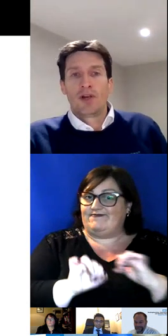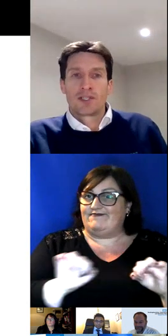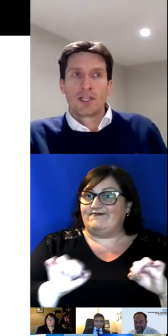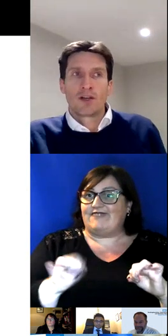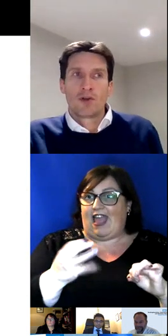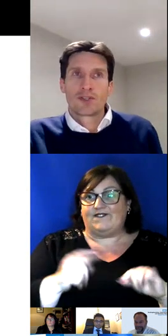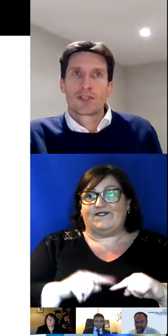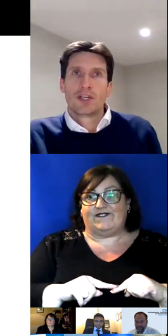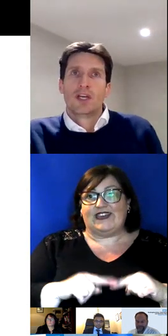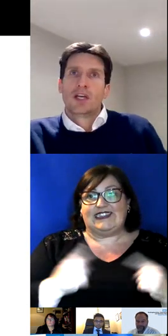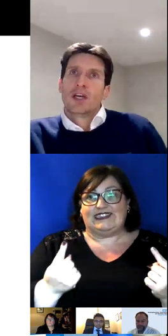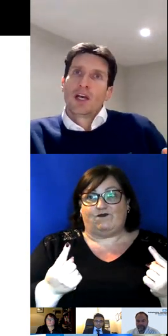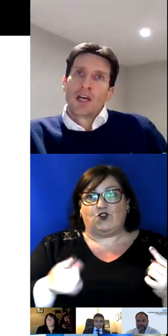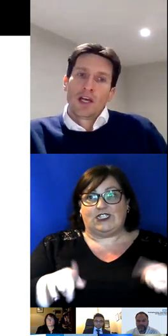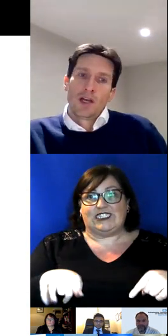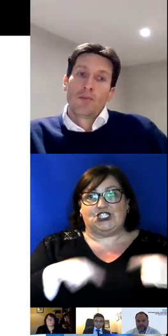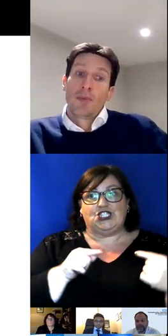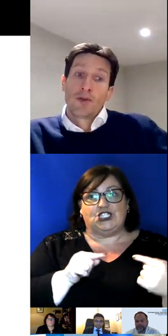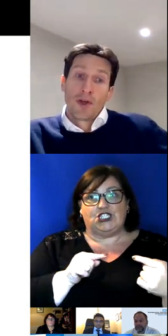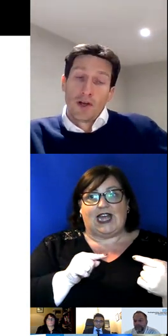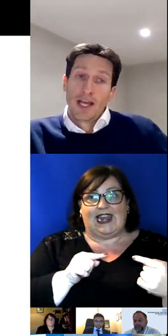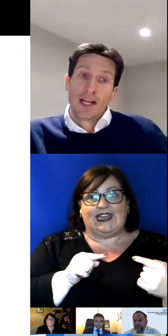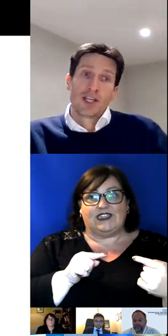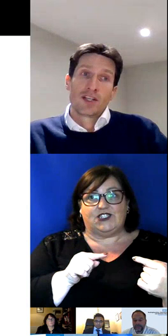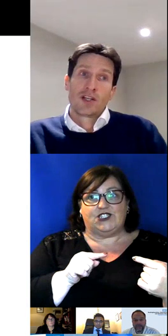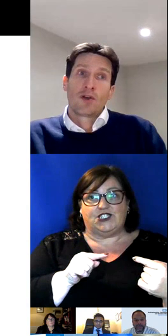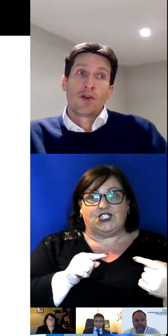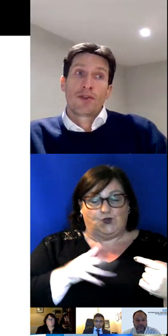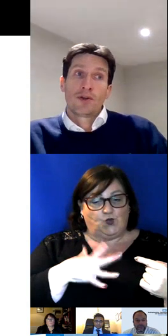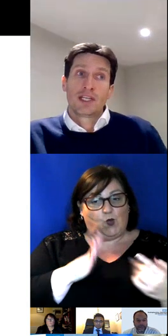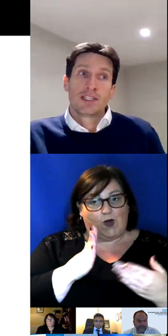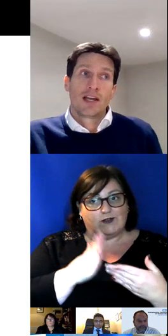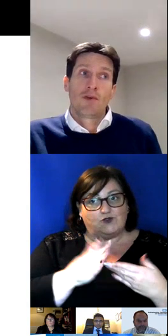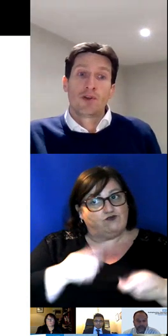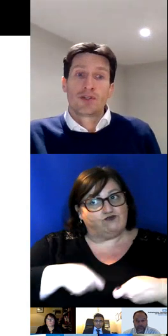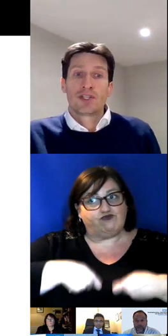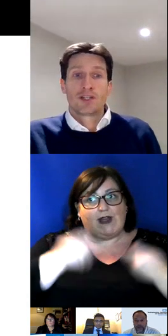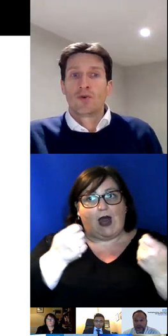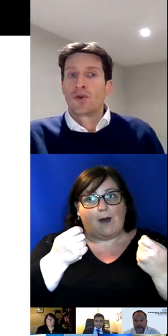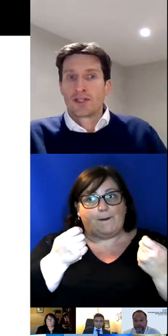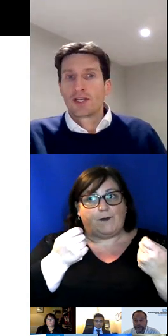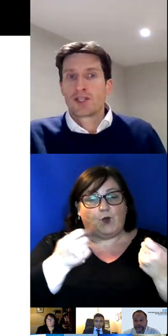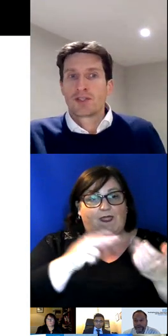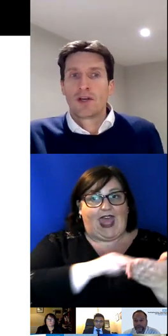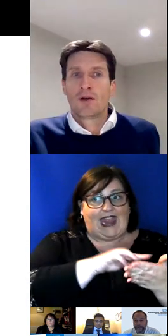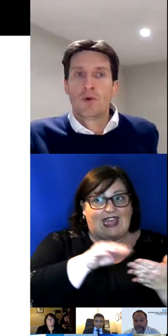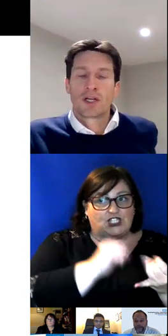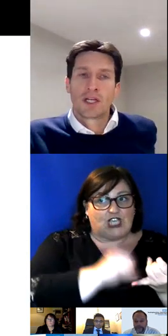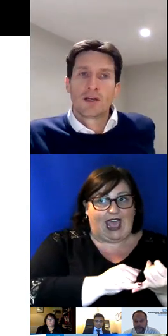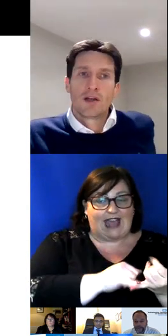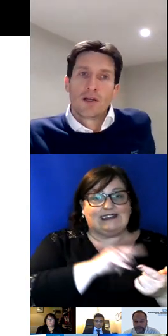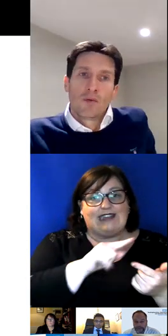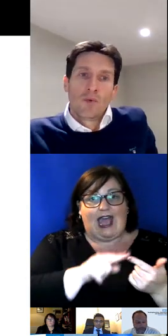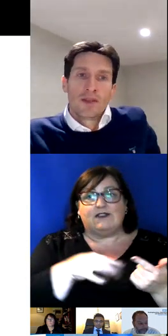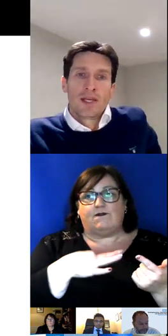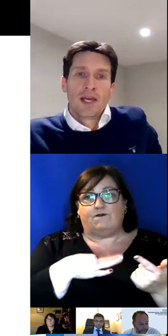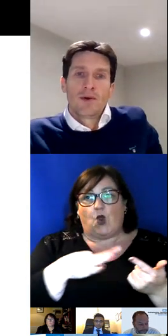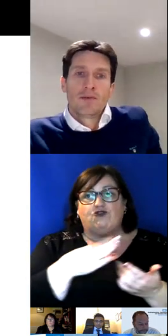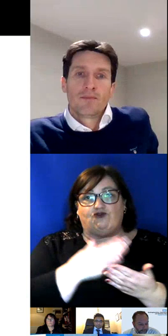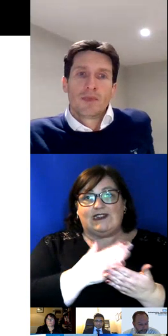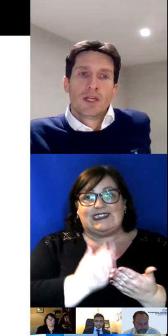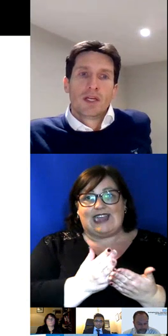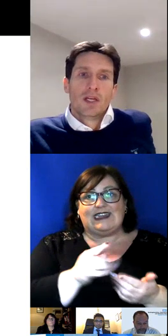that as a priority across both our NHS local authorities and voluntary sector organisations that are working